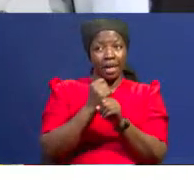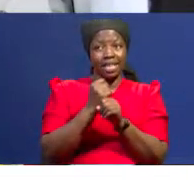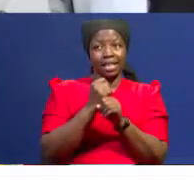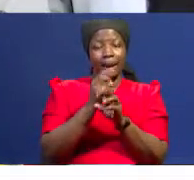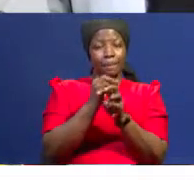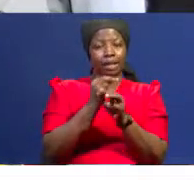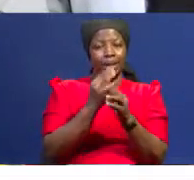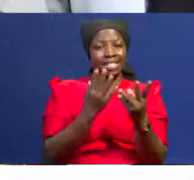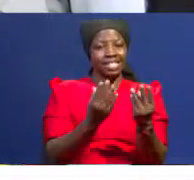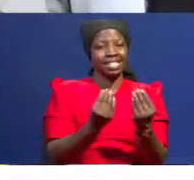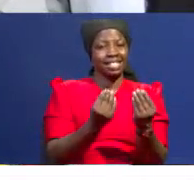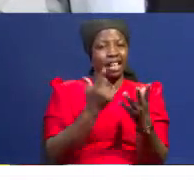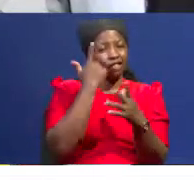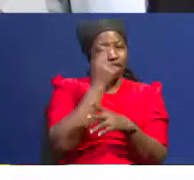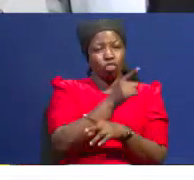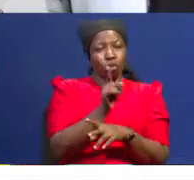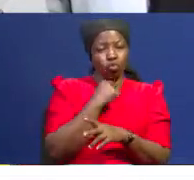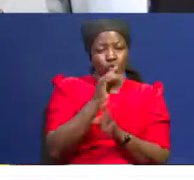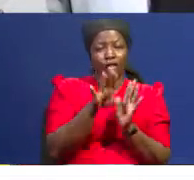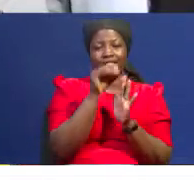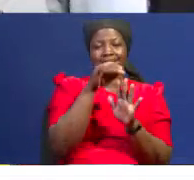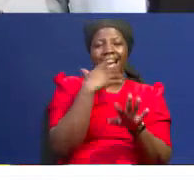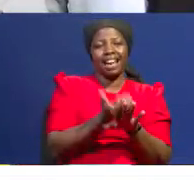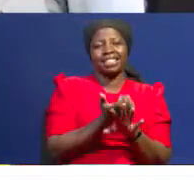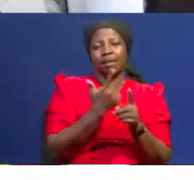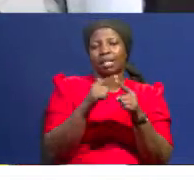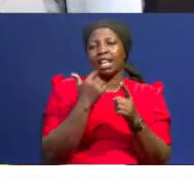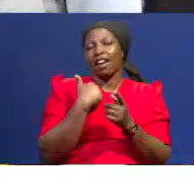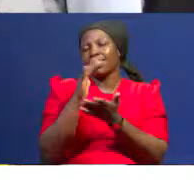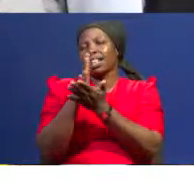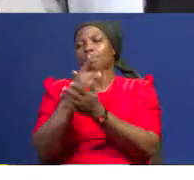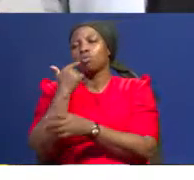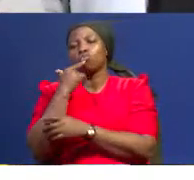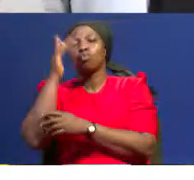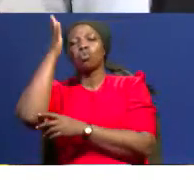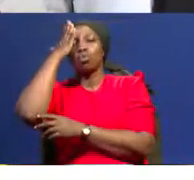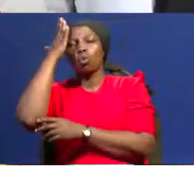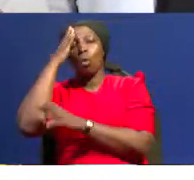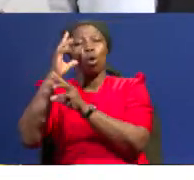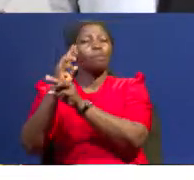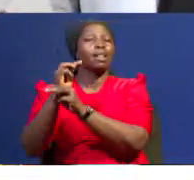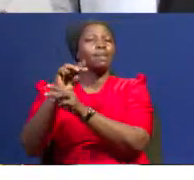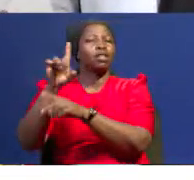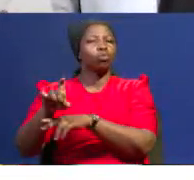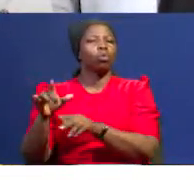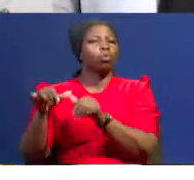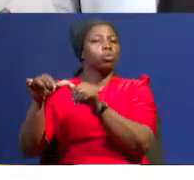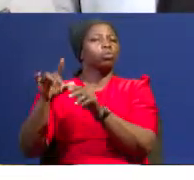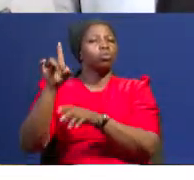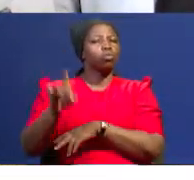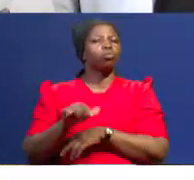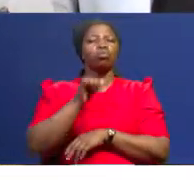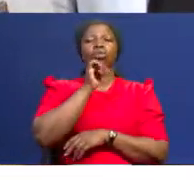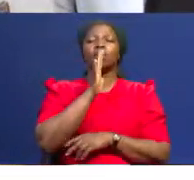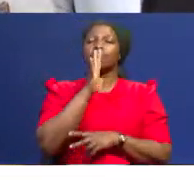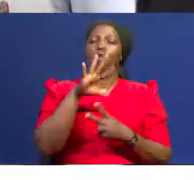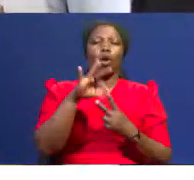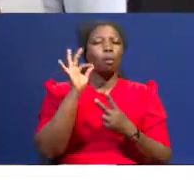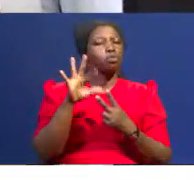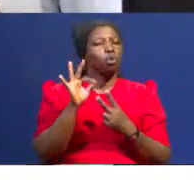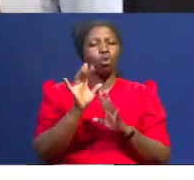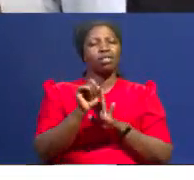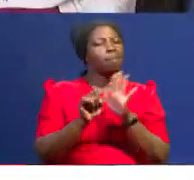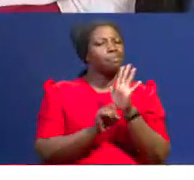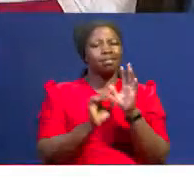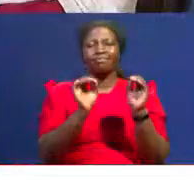heavy for them to do. But there are some who really know maths and they should just continue. To me, it should not be made optional. It must